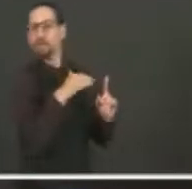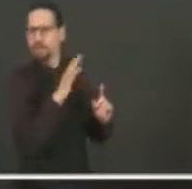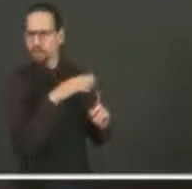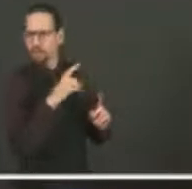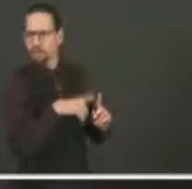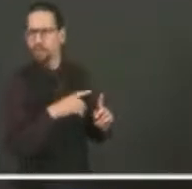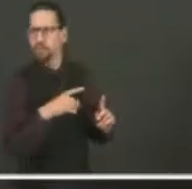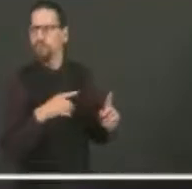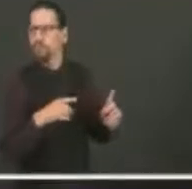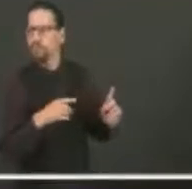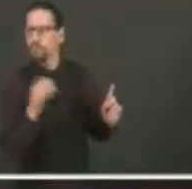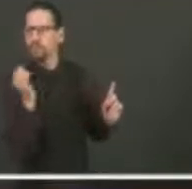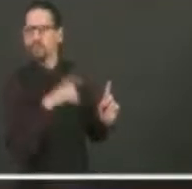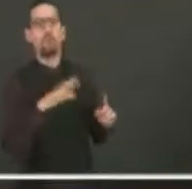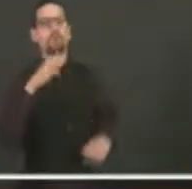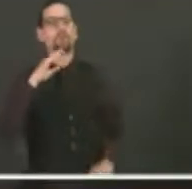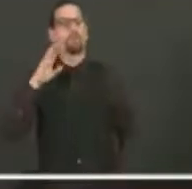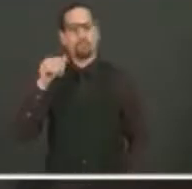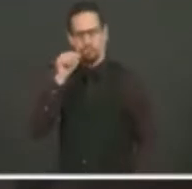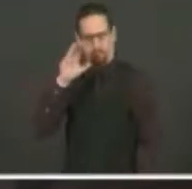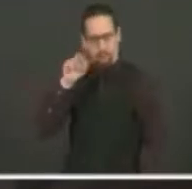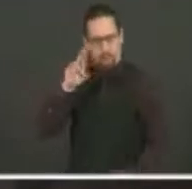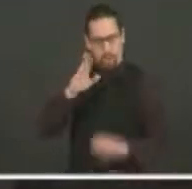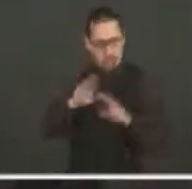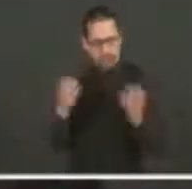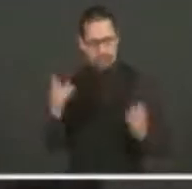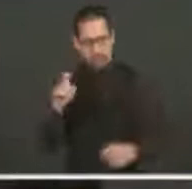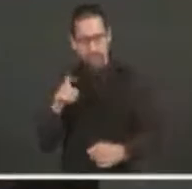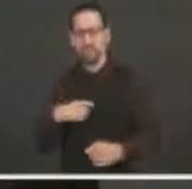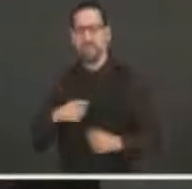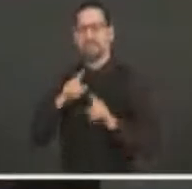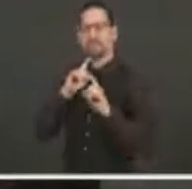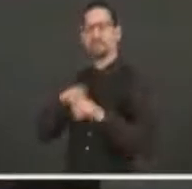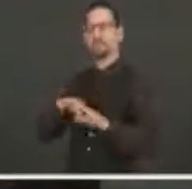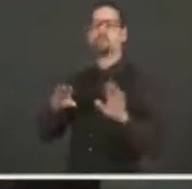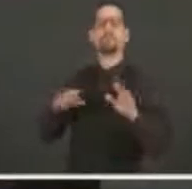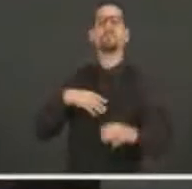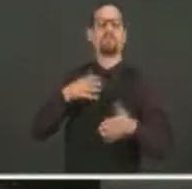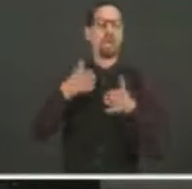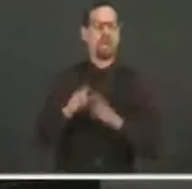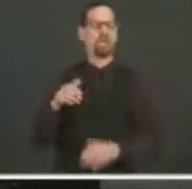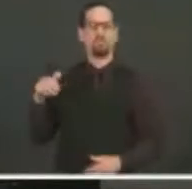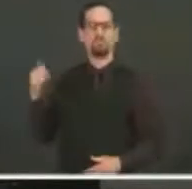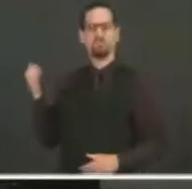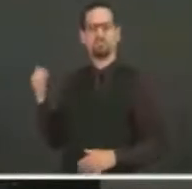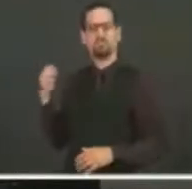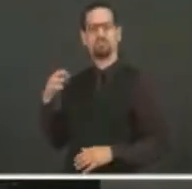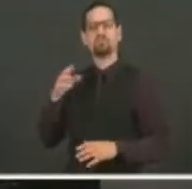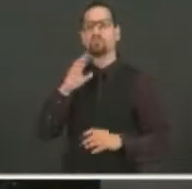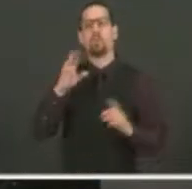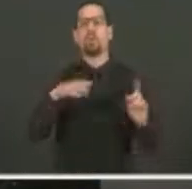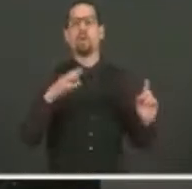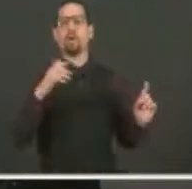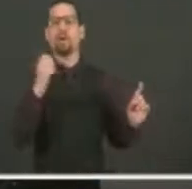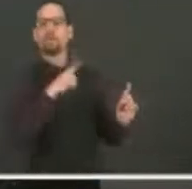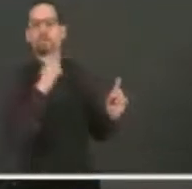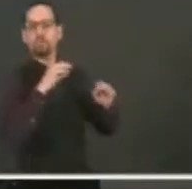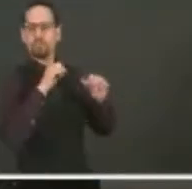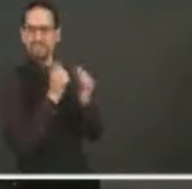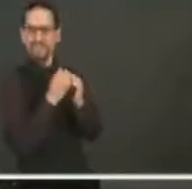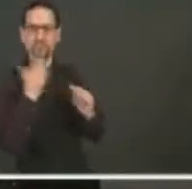So yeah, I'm gonna let Stefan handle that, but there's restaurants with the bars and